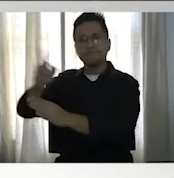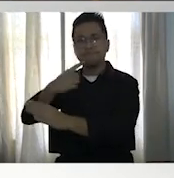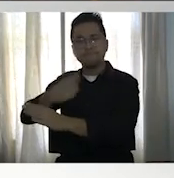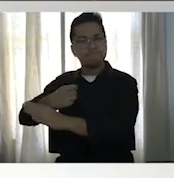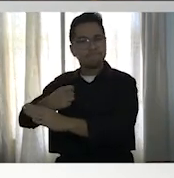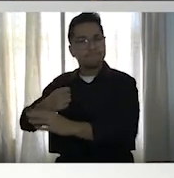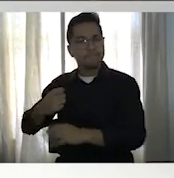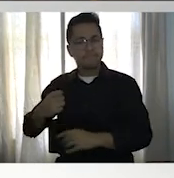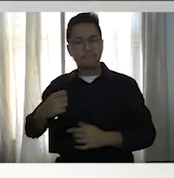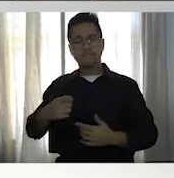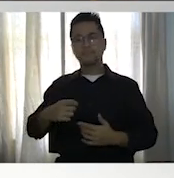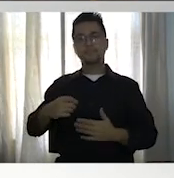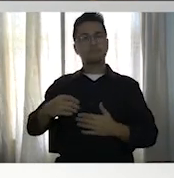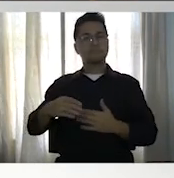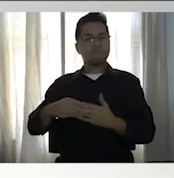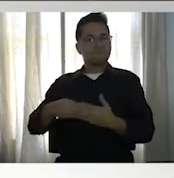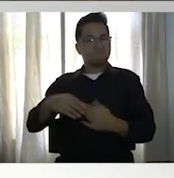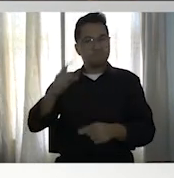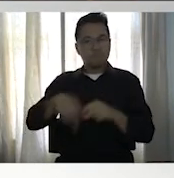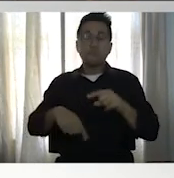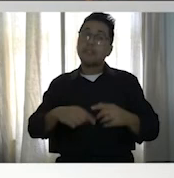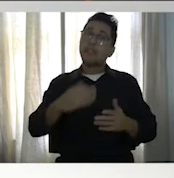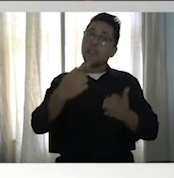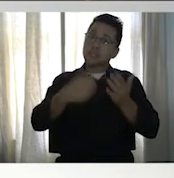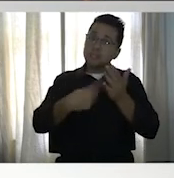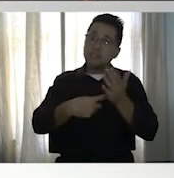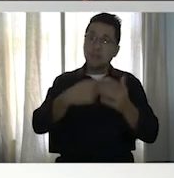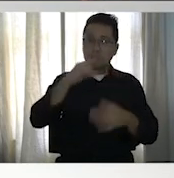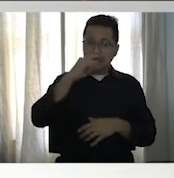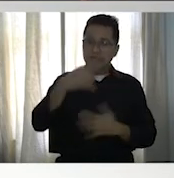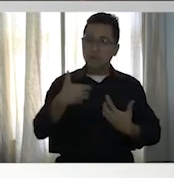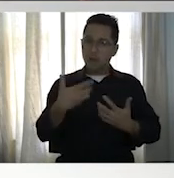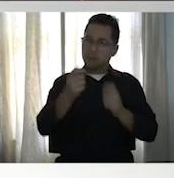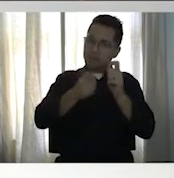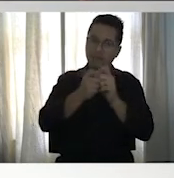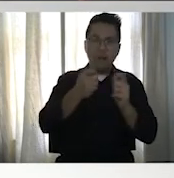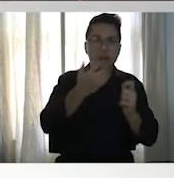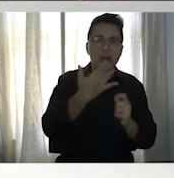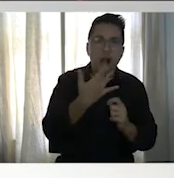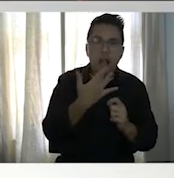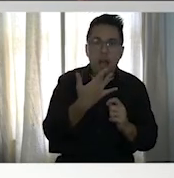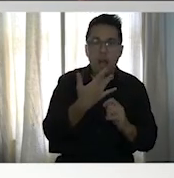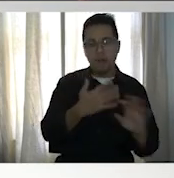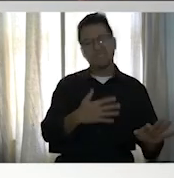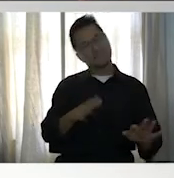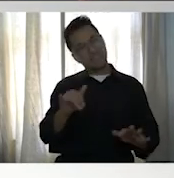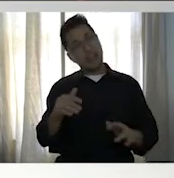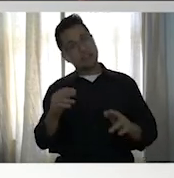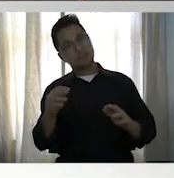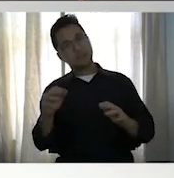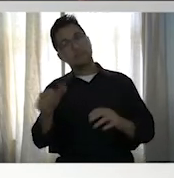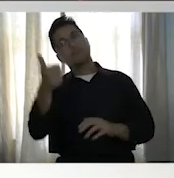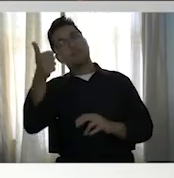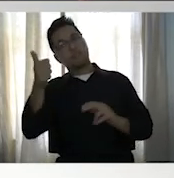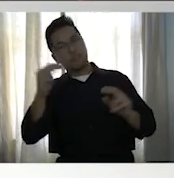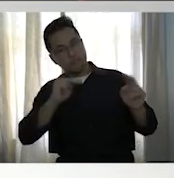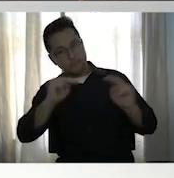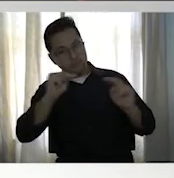have students who want a particular color mover, and that's a whole negotiation. The other thing